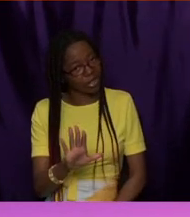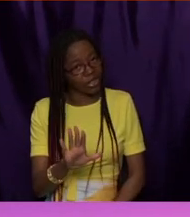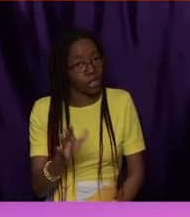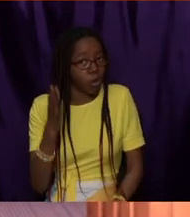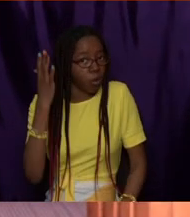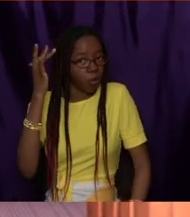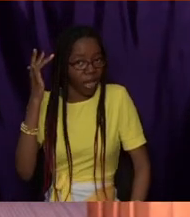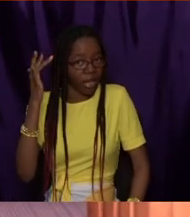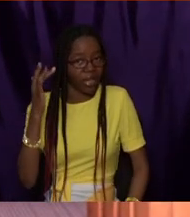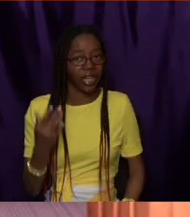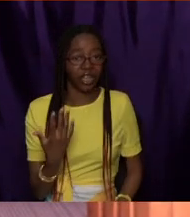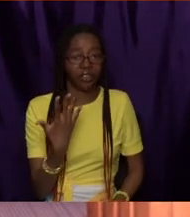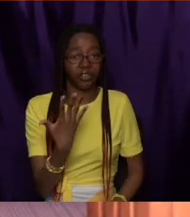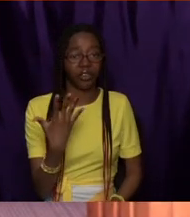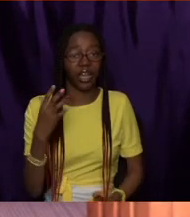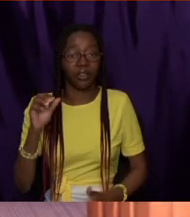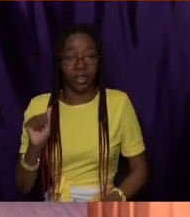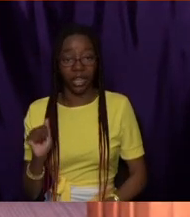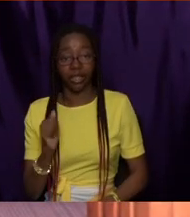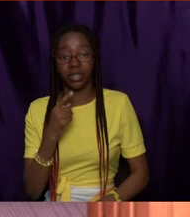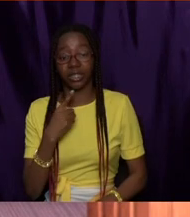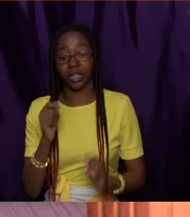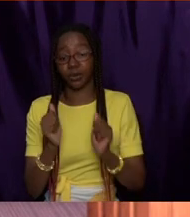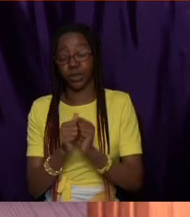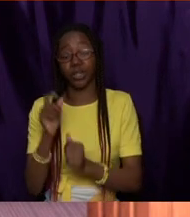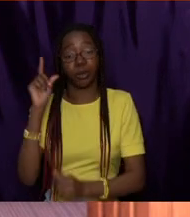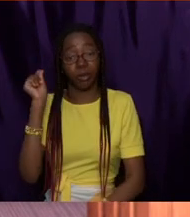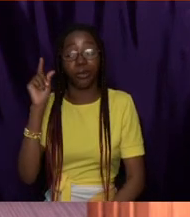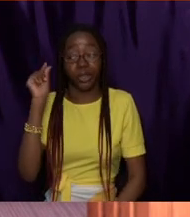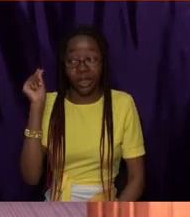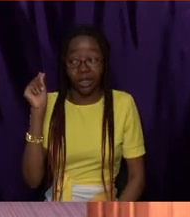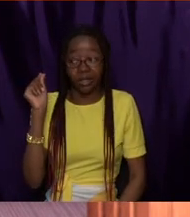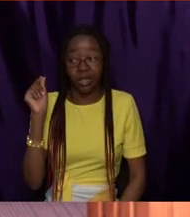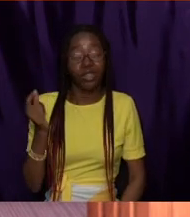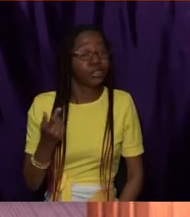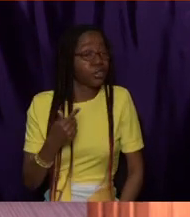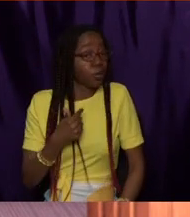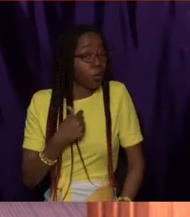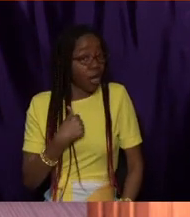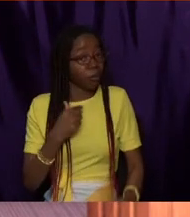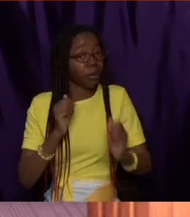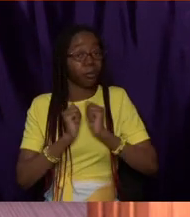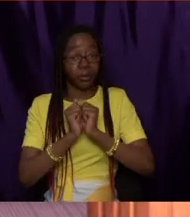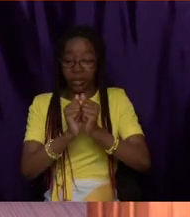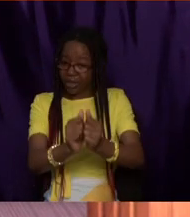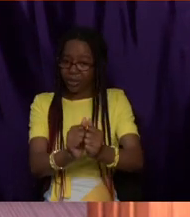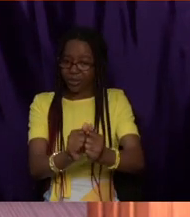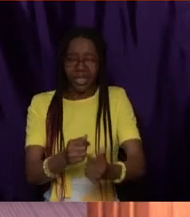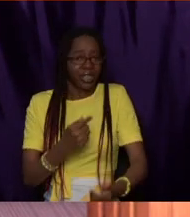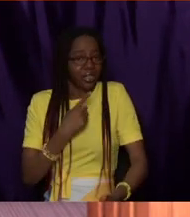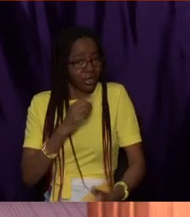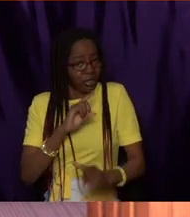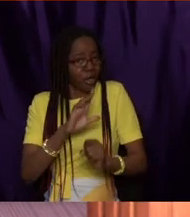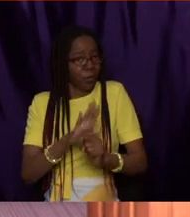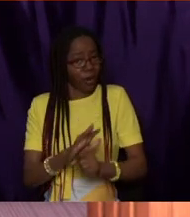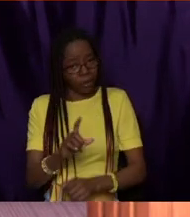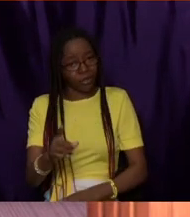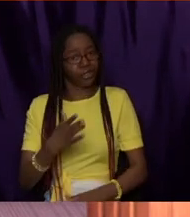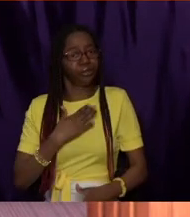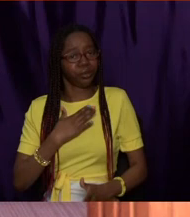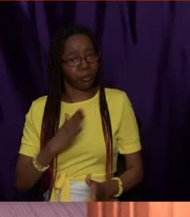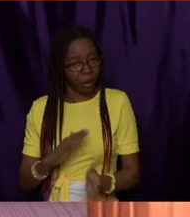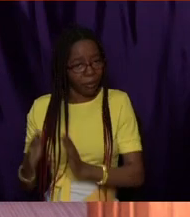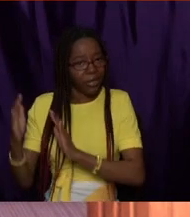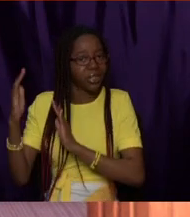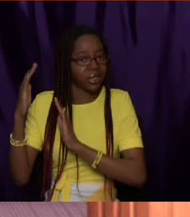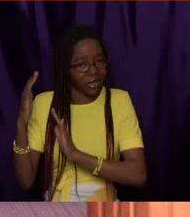because in 5a, he says, I was with Moses, so I'm going to be with you. He says, I promise you my